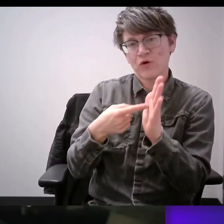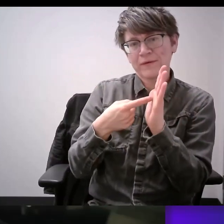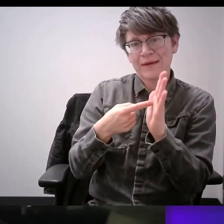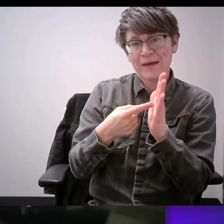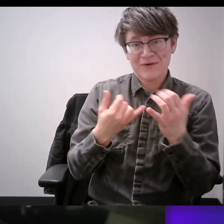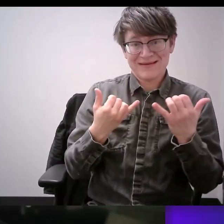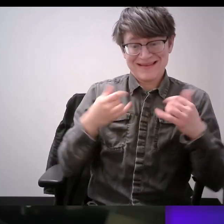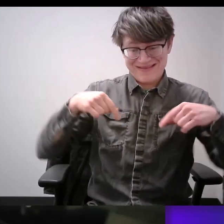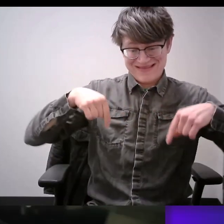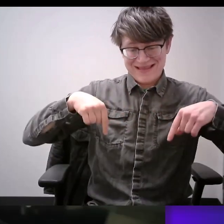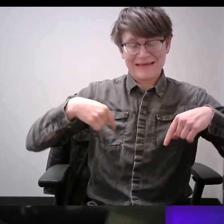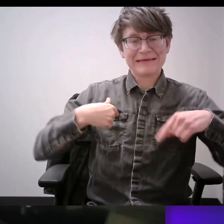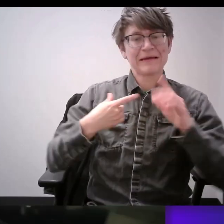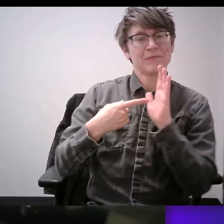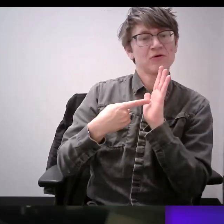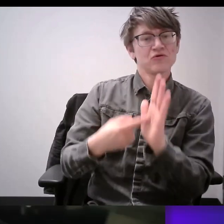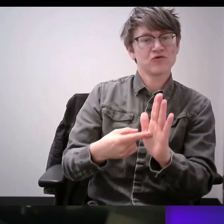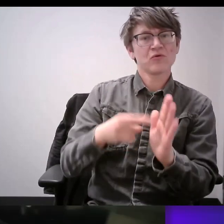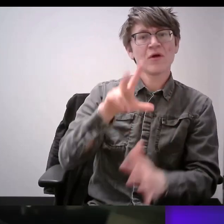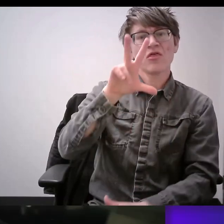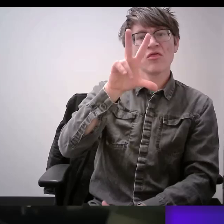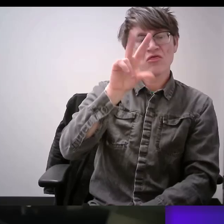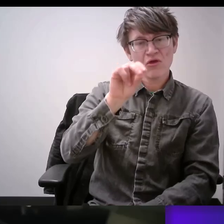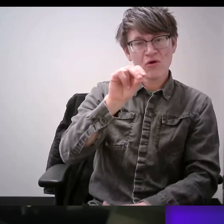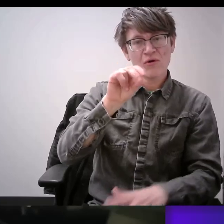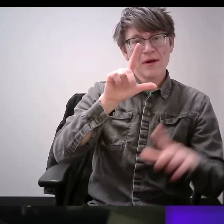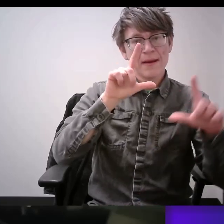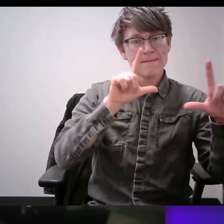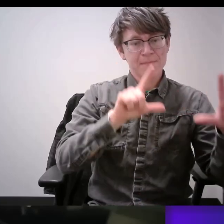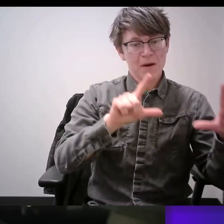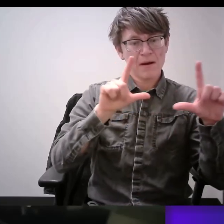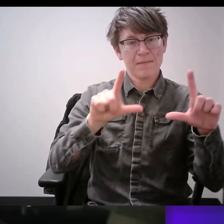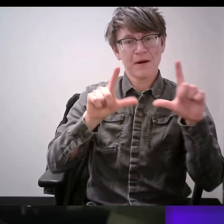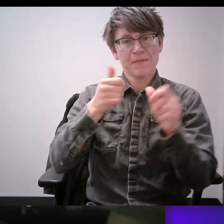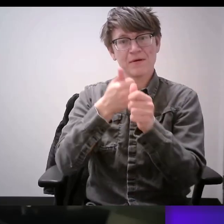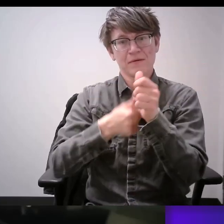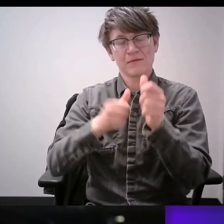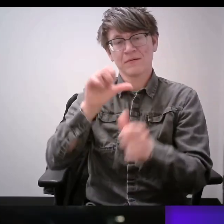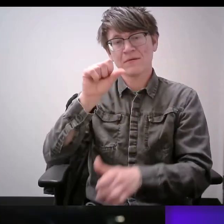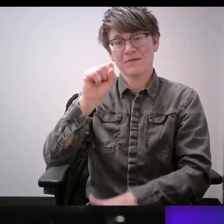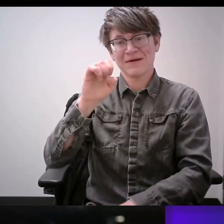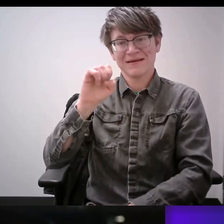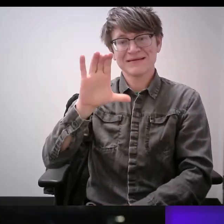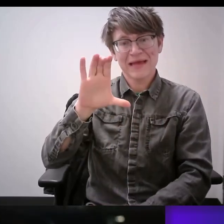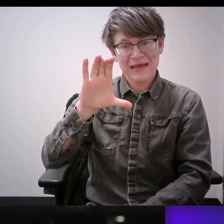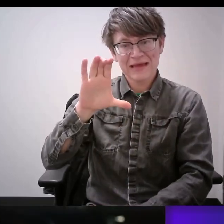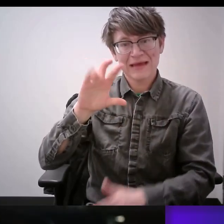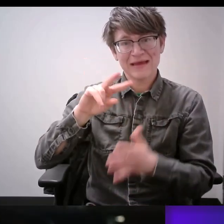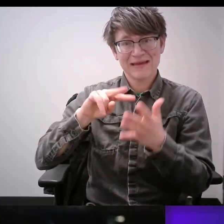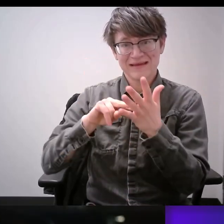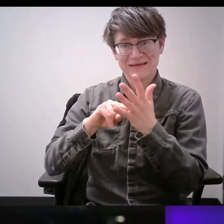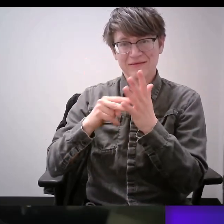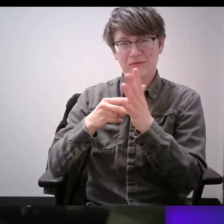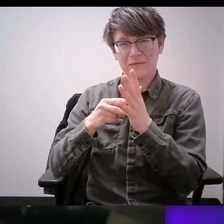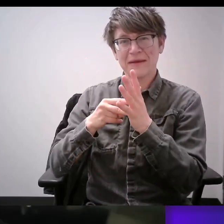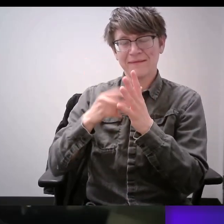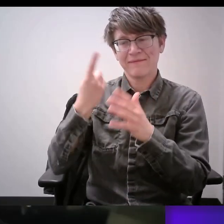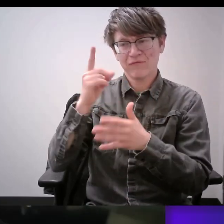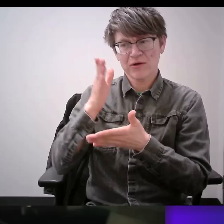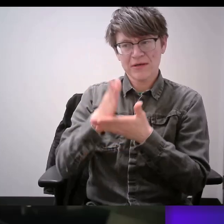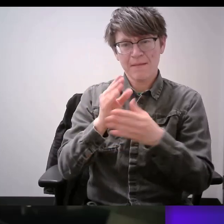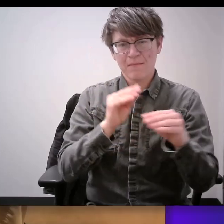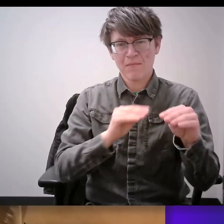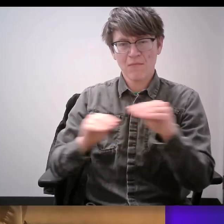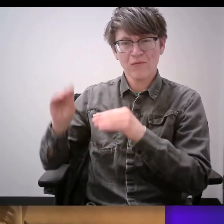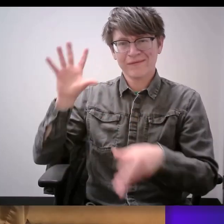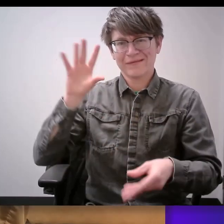watching this at 30 frames per second. So if you wanted a 10-second stop motion, that would mean 300 frames. In reality,